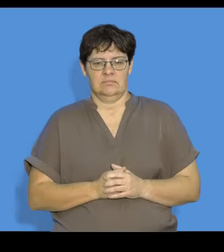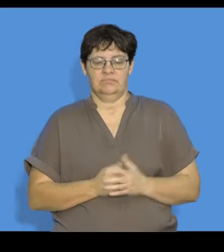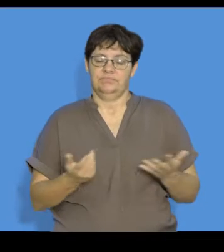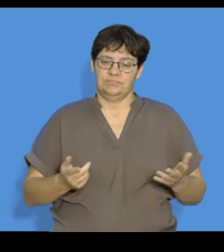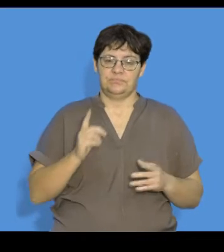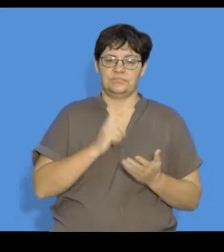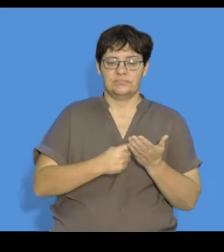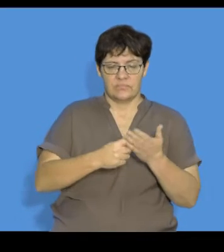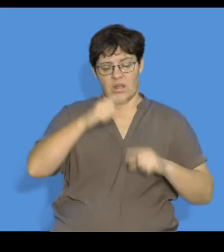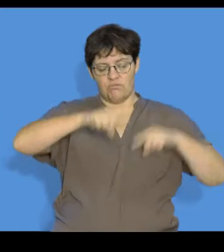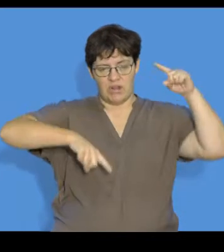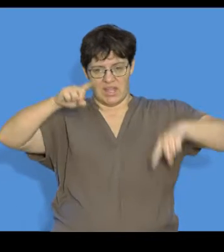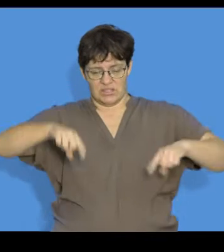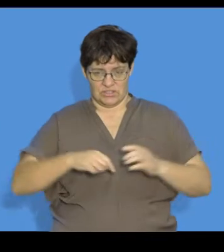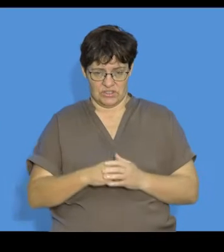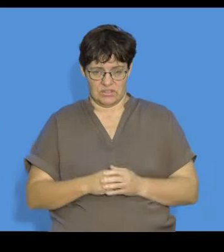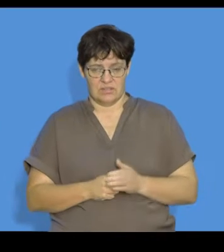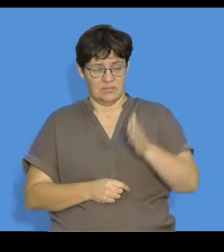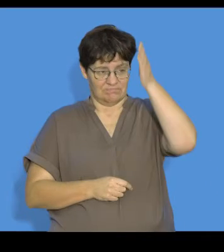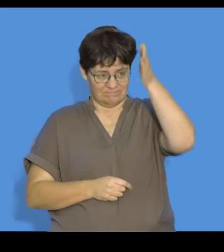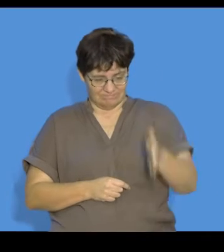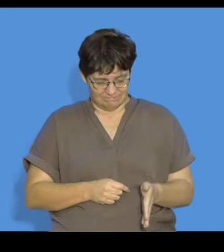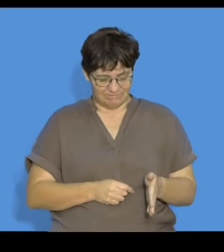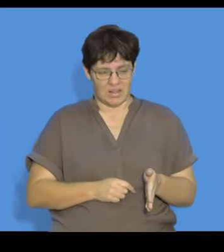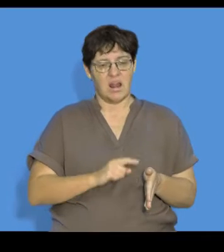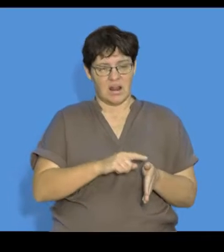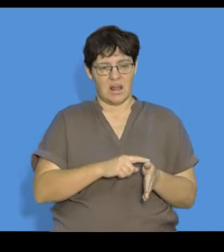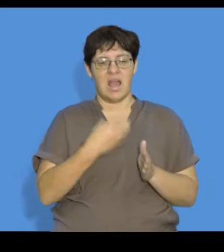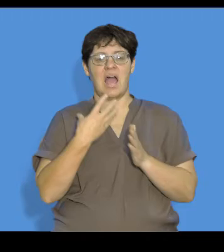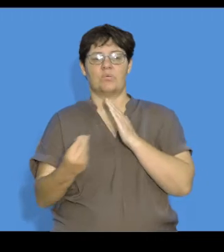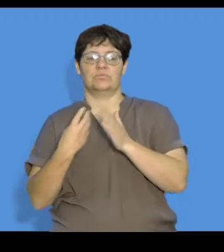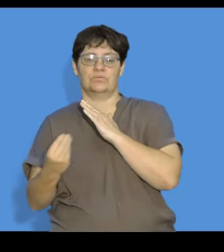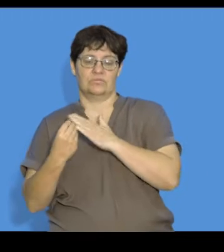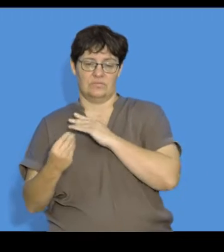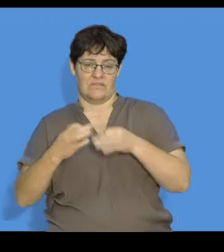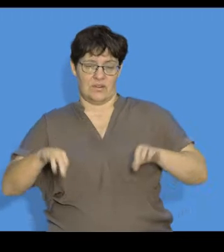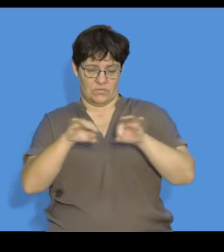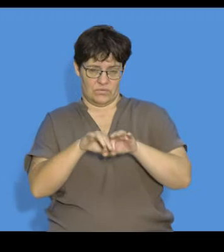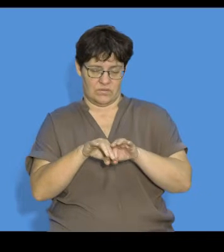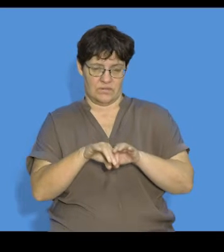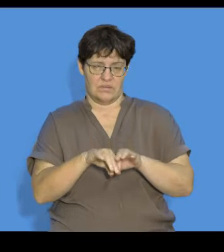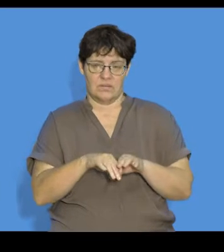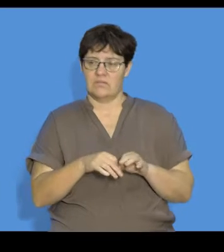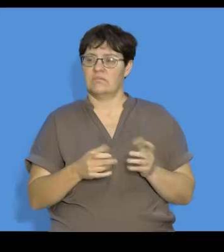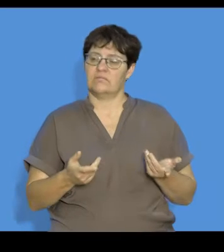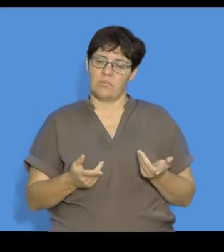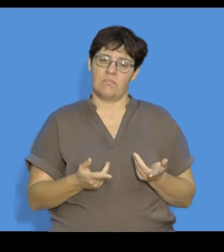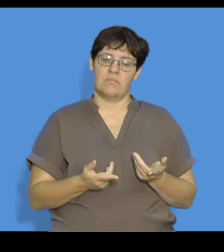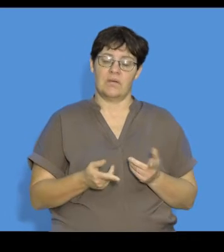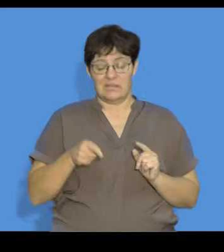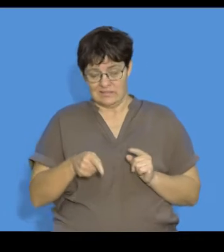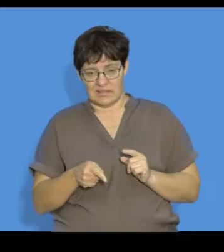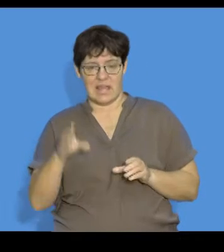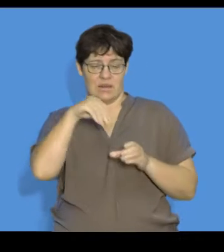talk about the range of a function, this will be the set of all the output values that result from the